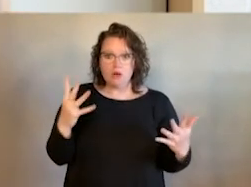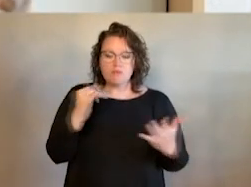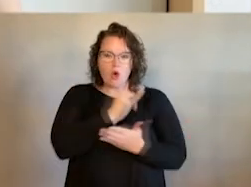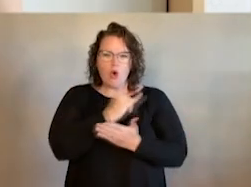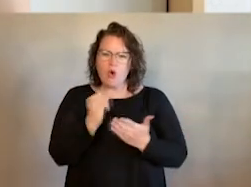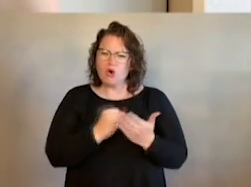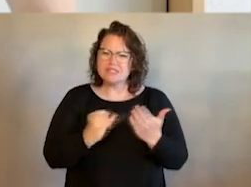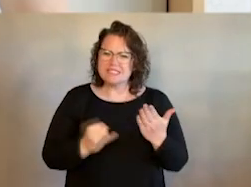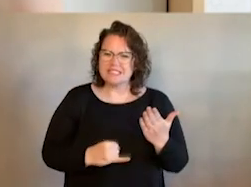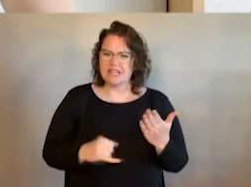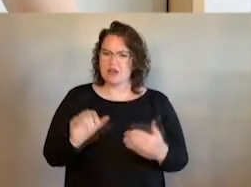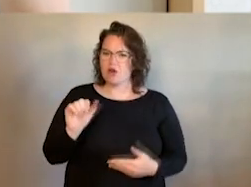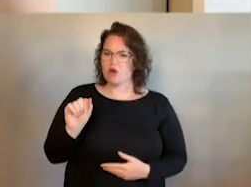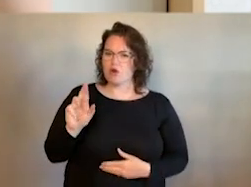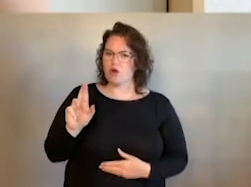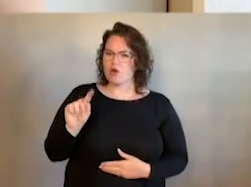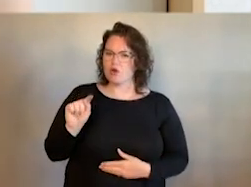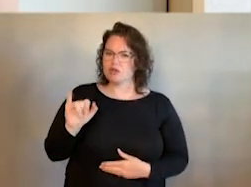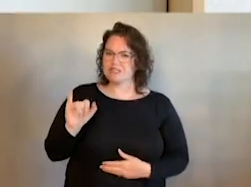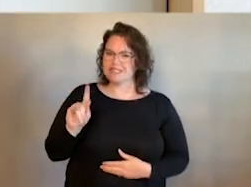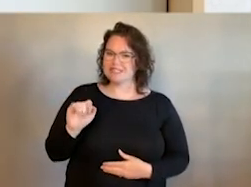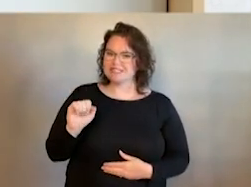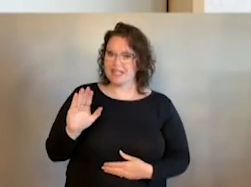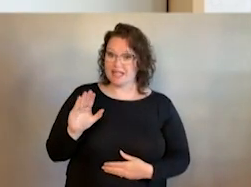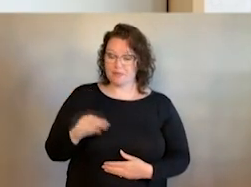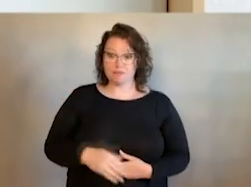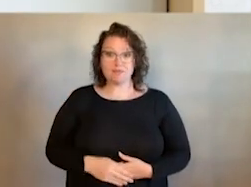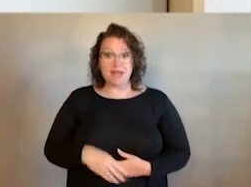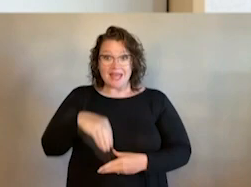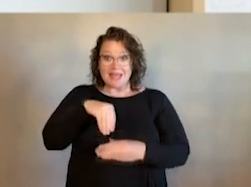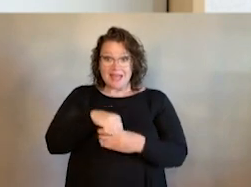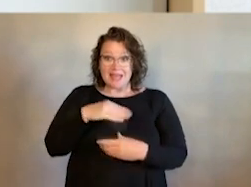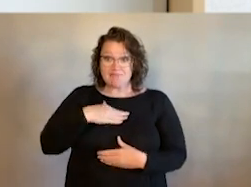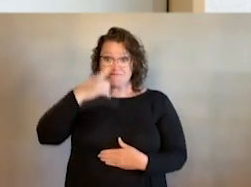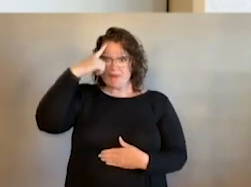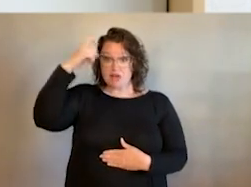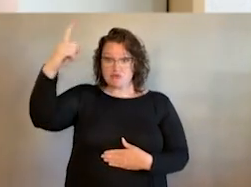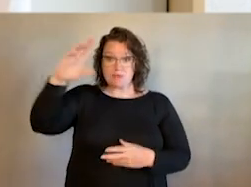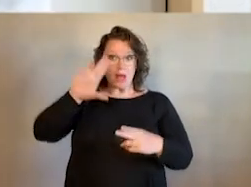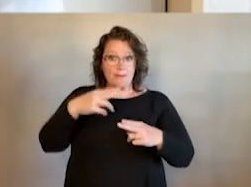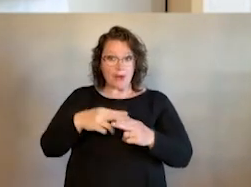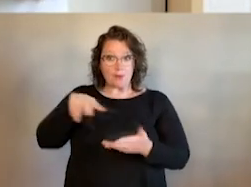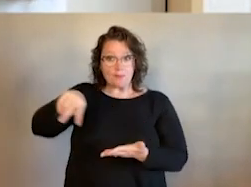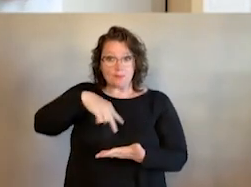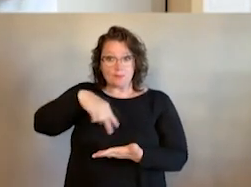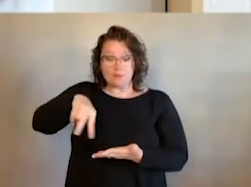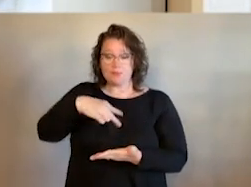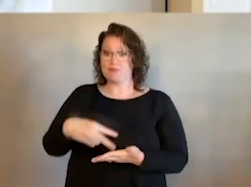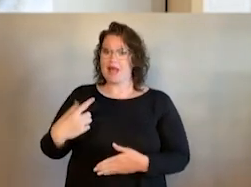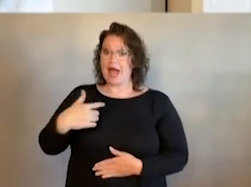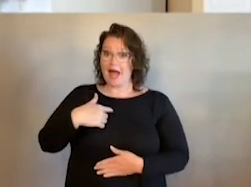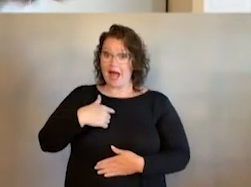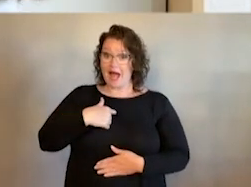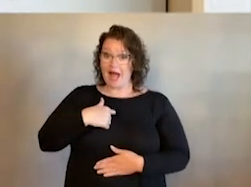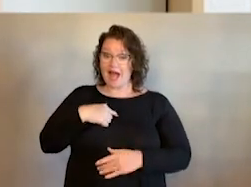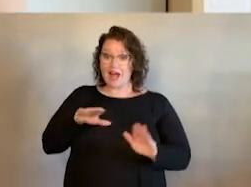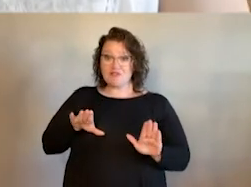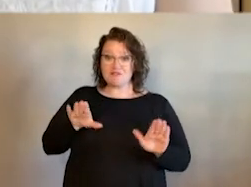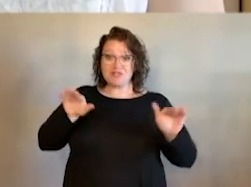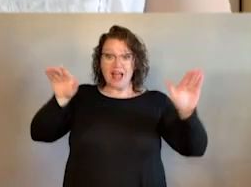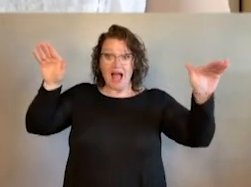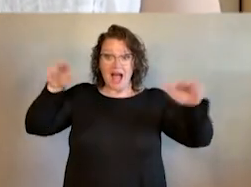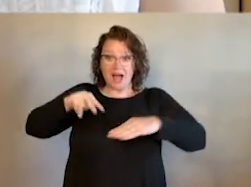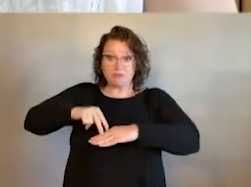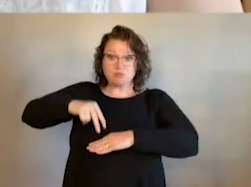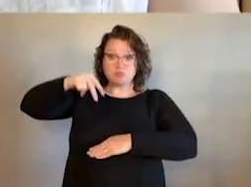In my dreams of being a ballerina, I fly and I leap.